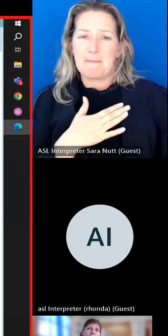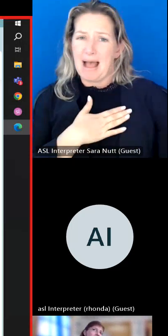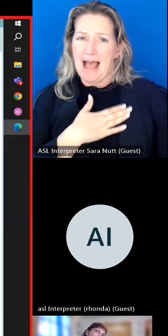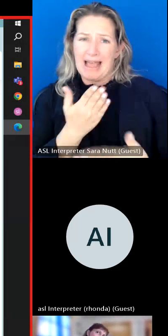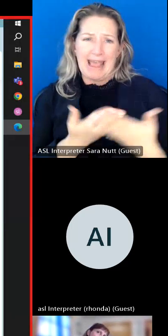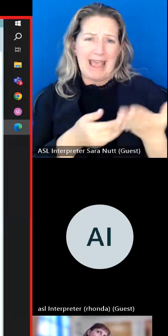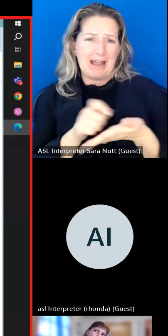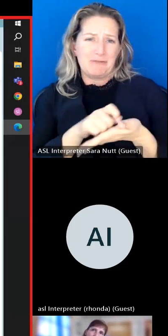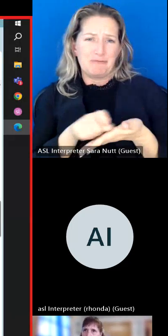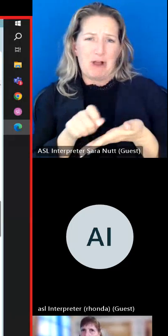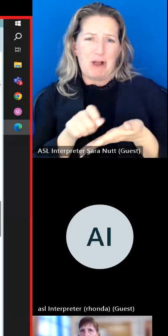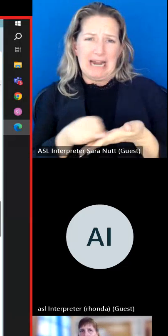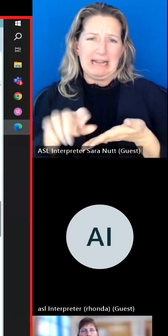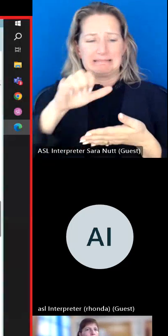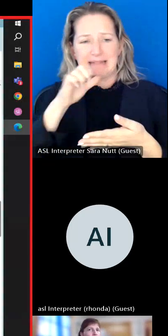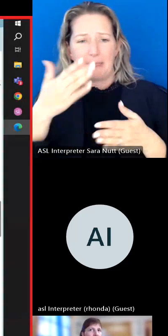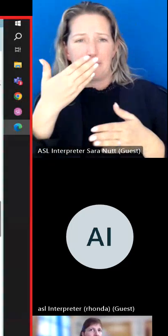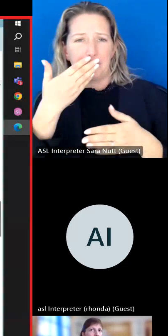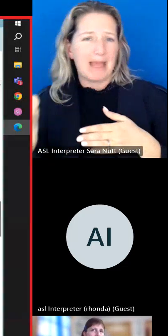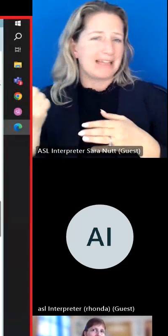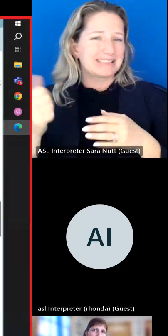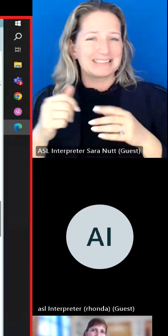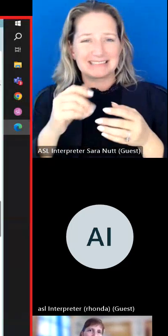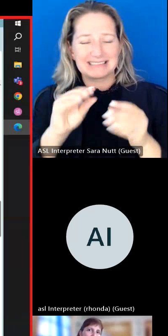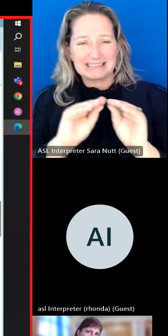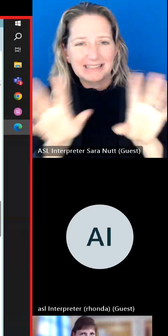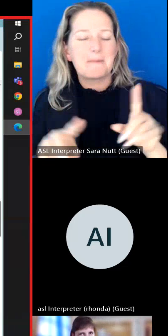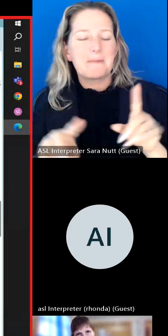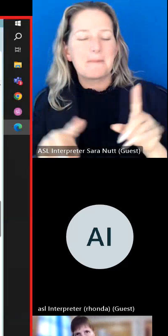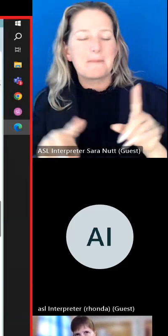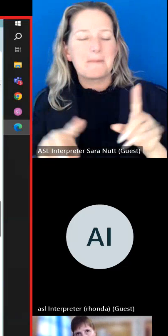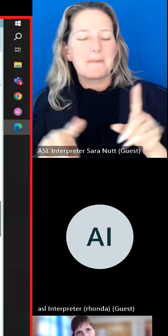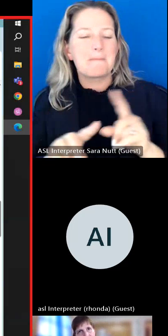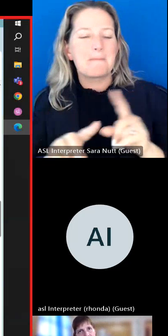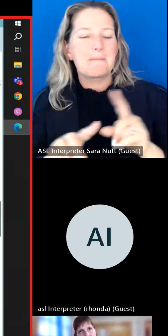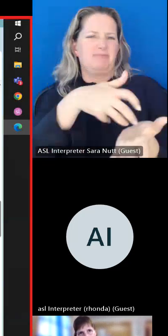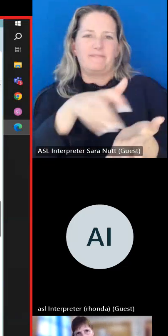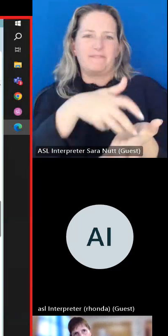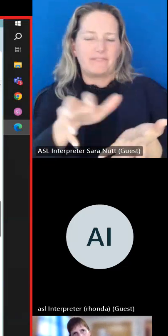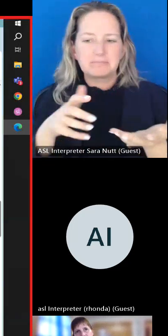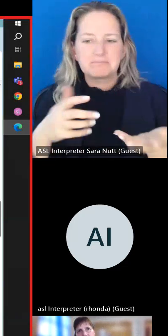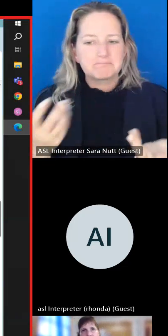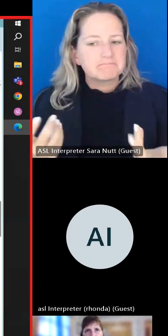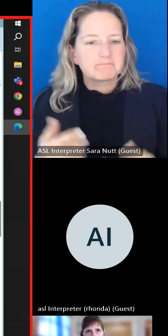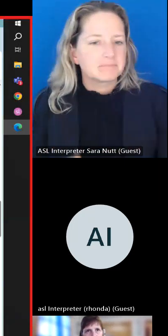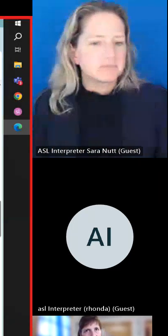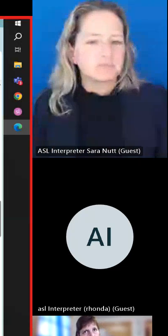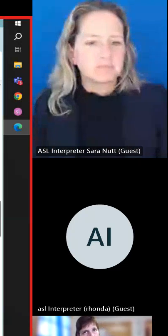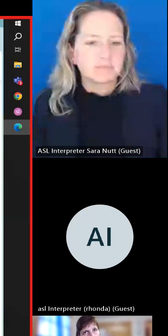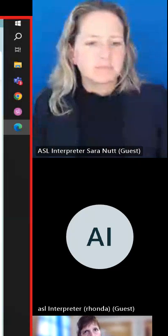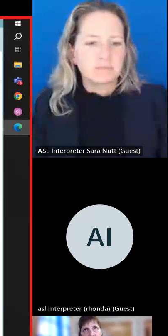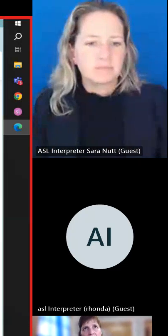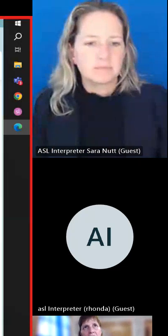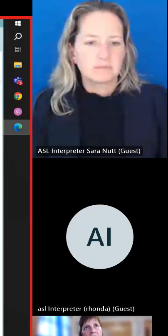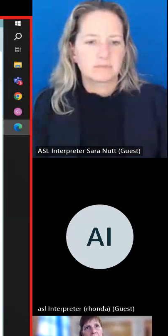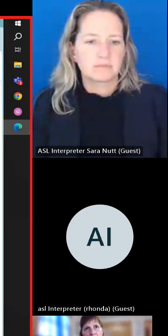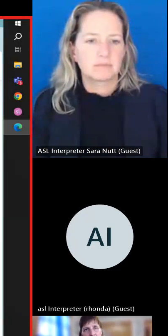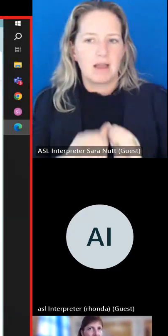overview of the story, and then some rough sketches as far as visualizing the